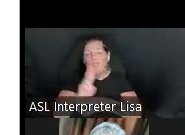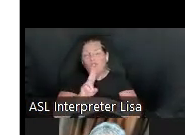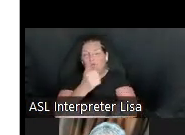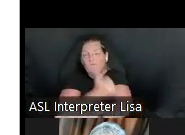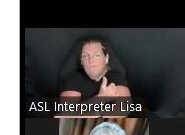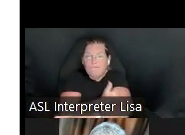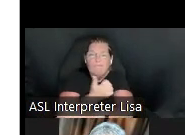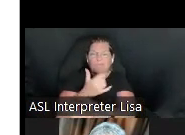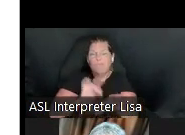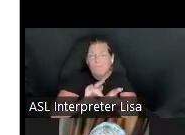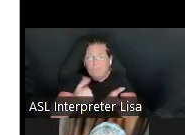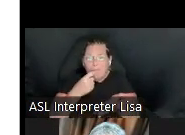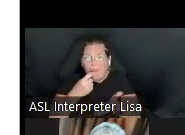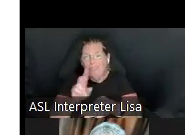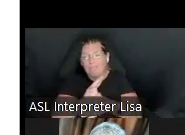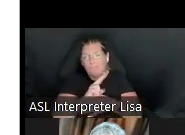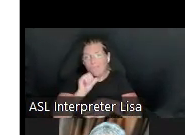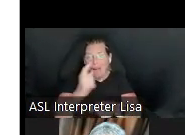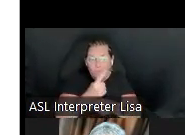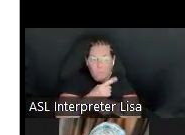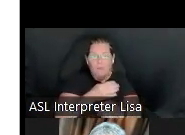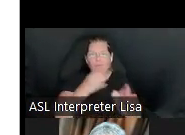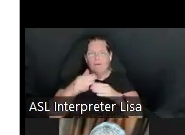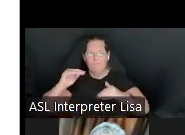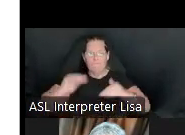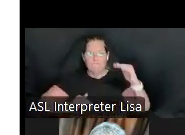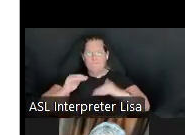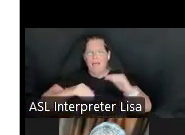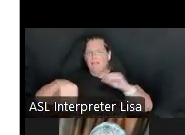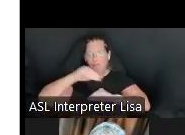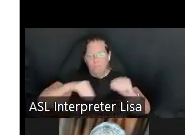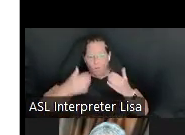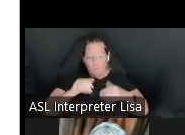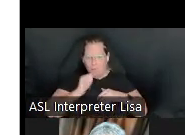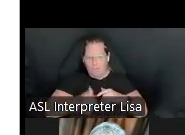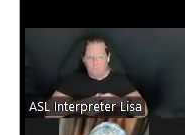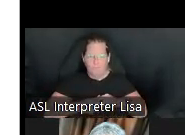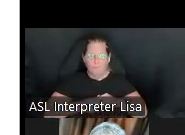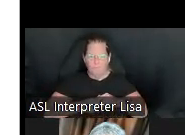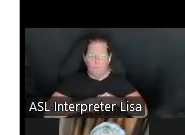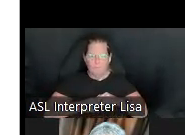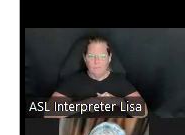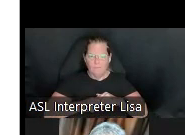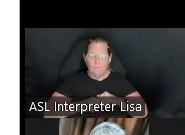drugs and prescription medication, and balance and mobility issues. It's probably much longer list than this. It's